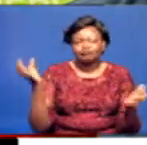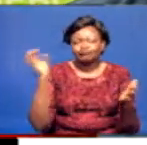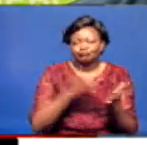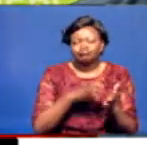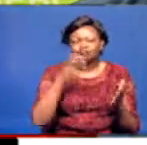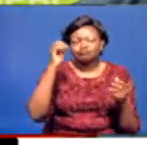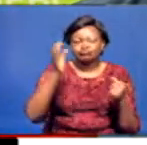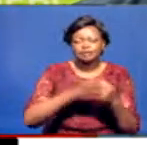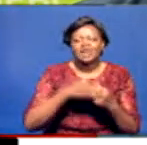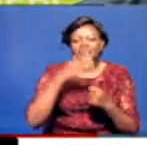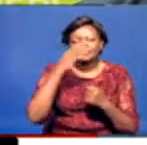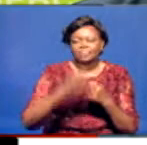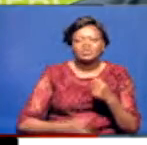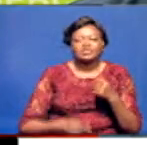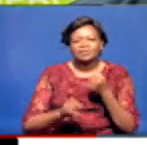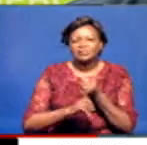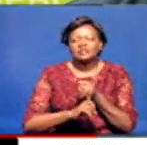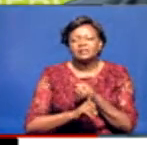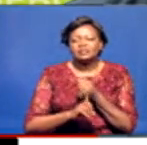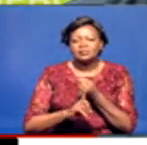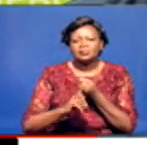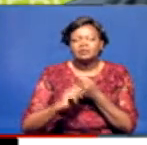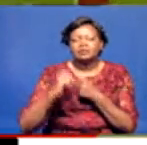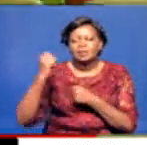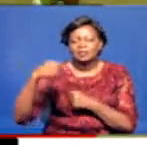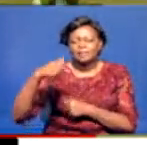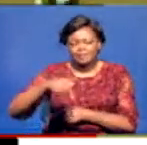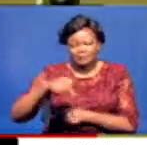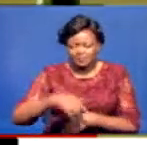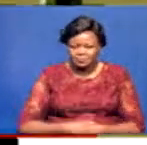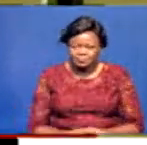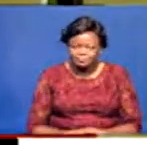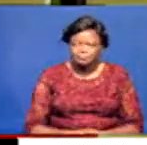9th of June this month.